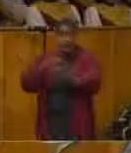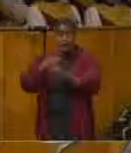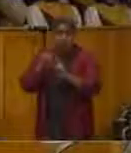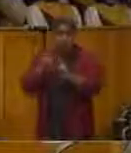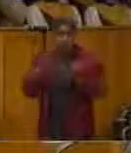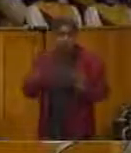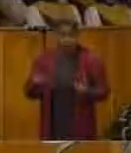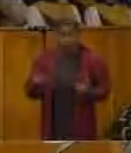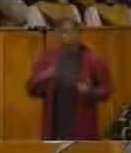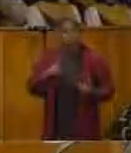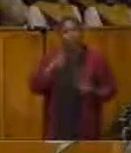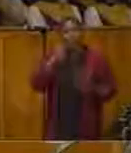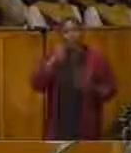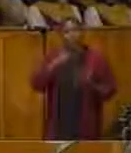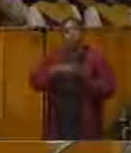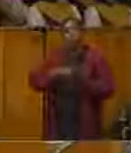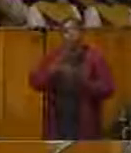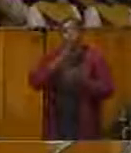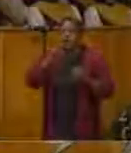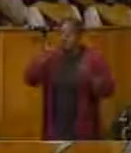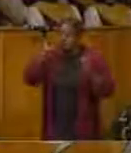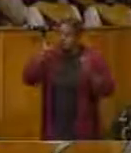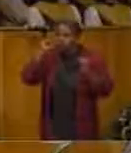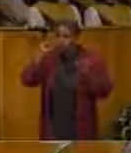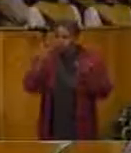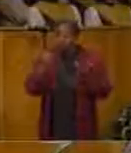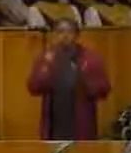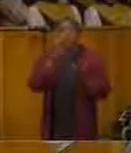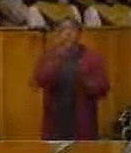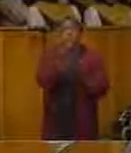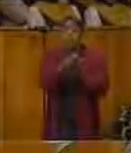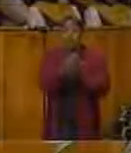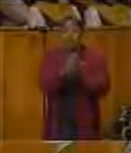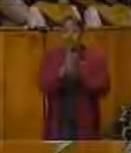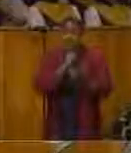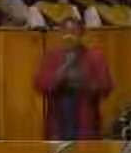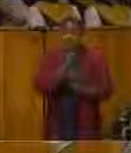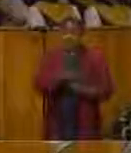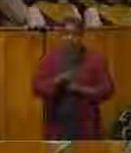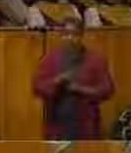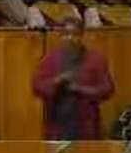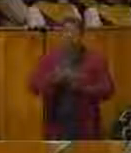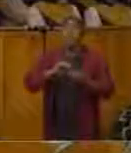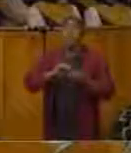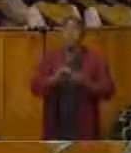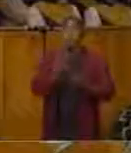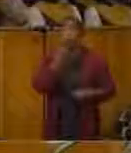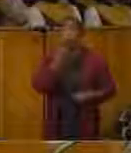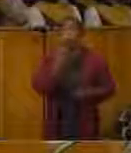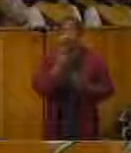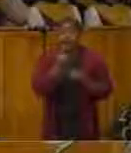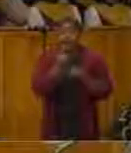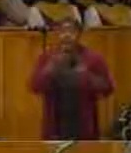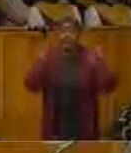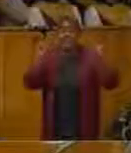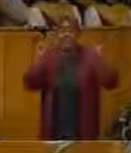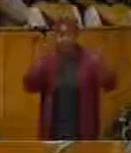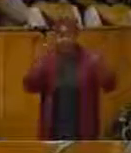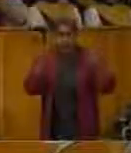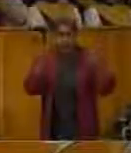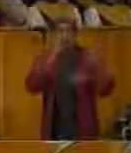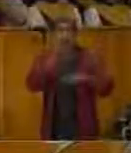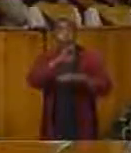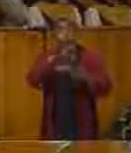may be surprised to find out that money is hands down the number one topic dealt with in all